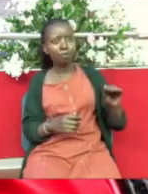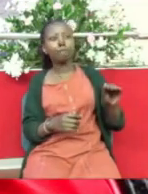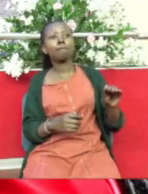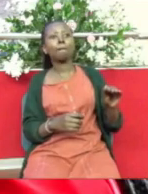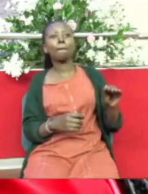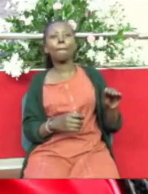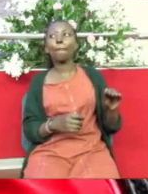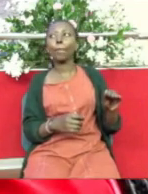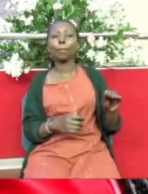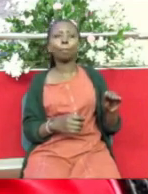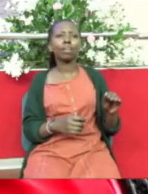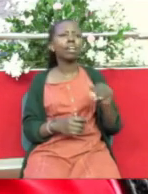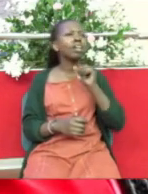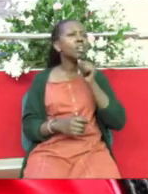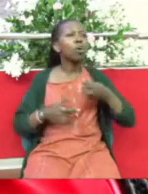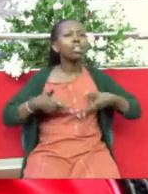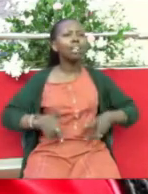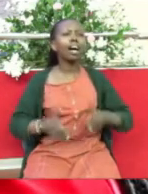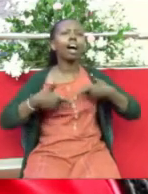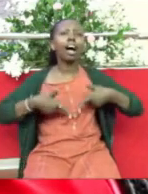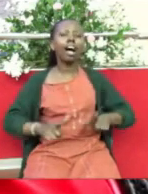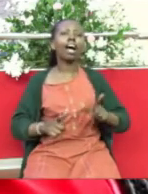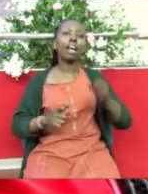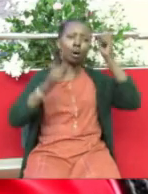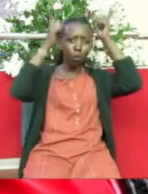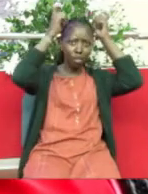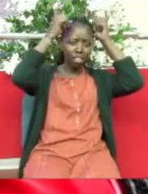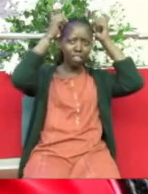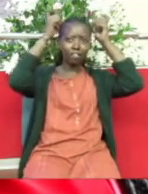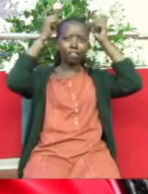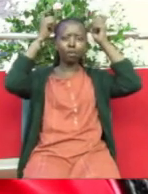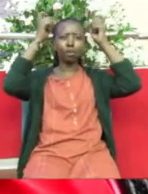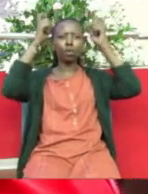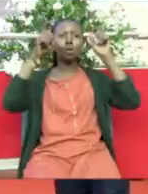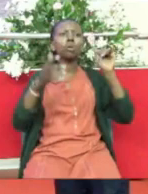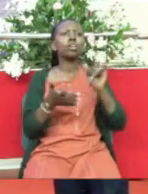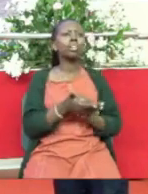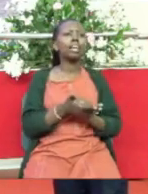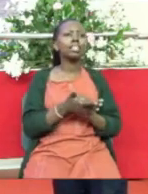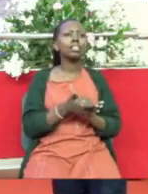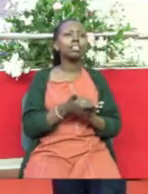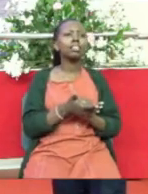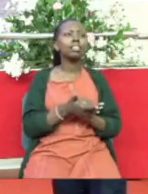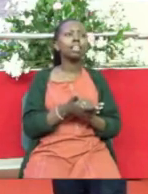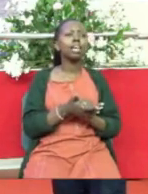mountains, tusiruhusu shetani, let us not allow the devil, that every other time atakuwa na kukuta na kuambia